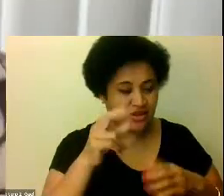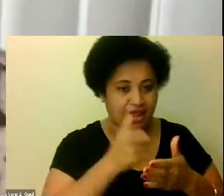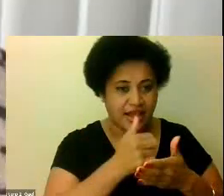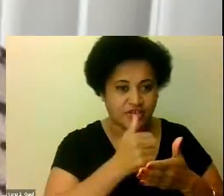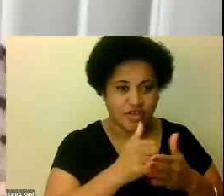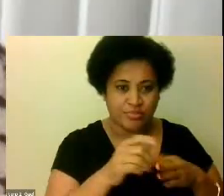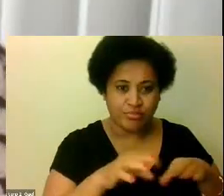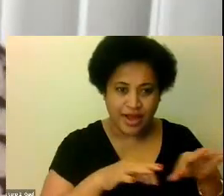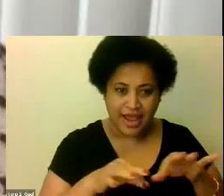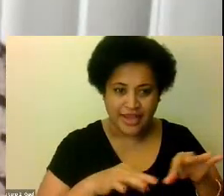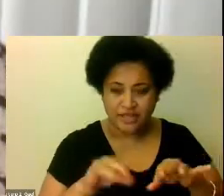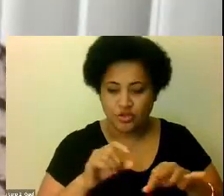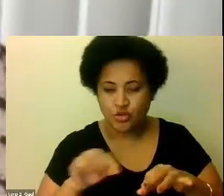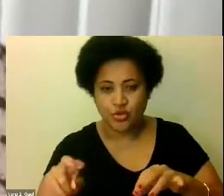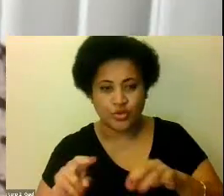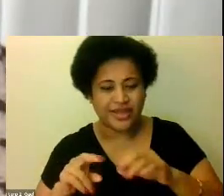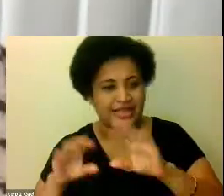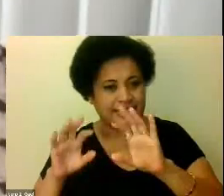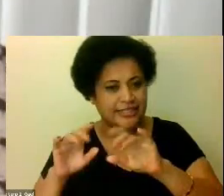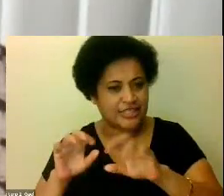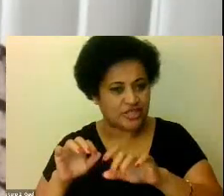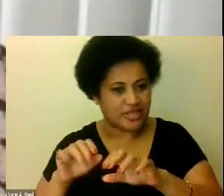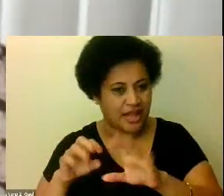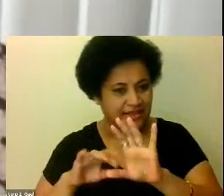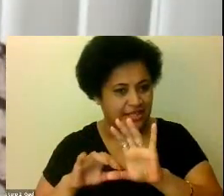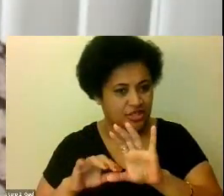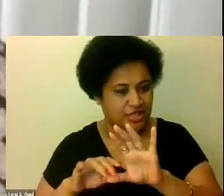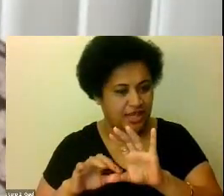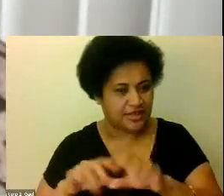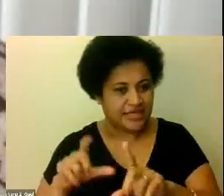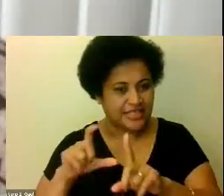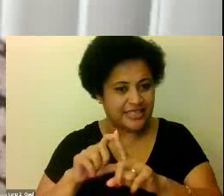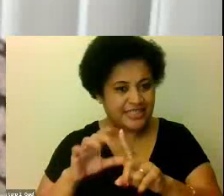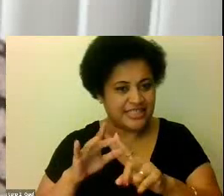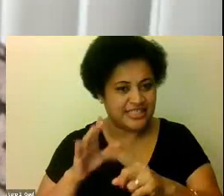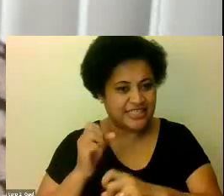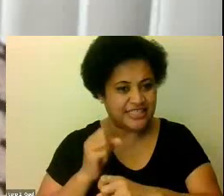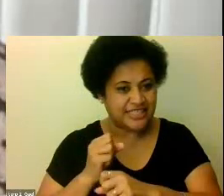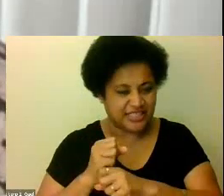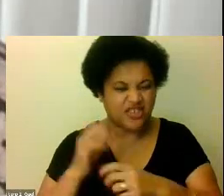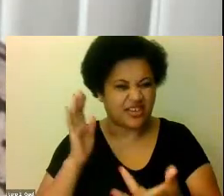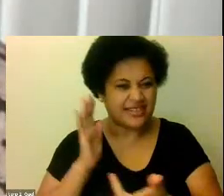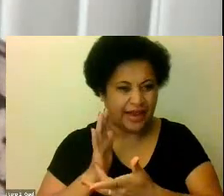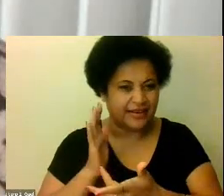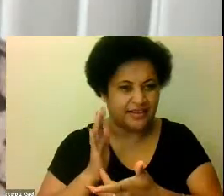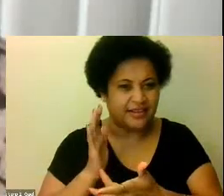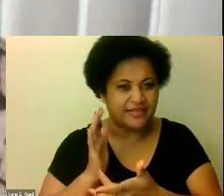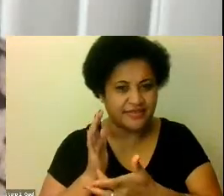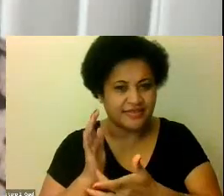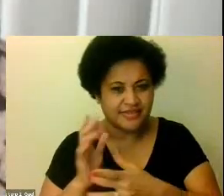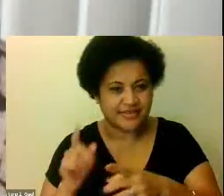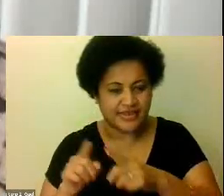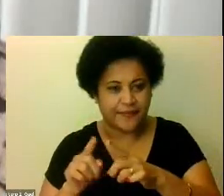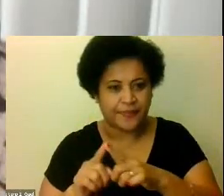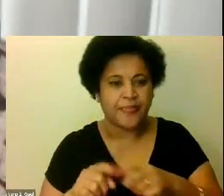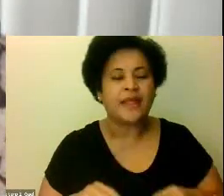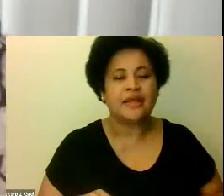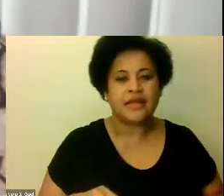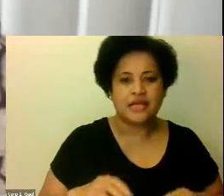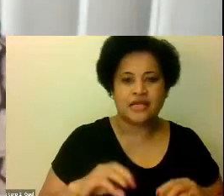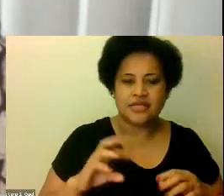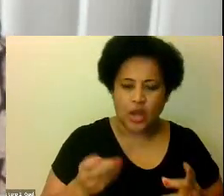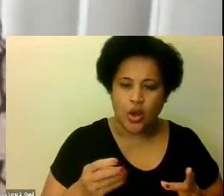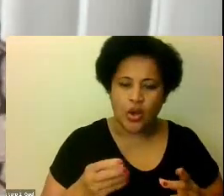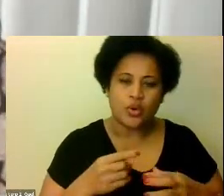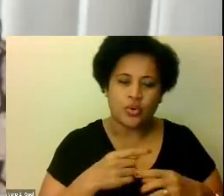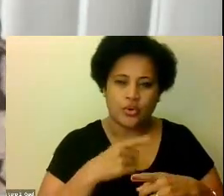issues, when they're developing their national action plans, their strategy document, are they really looking at what is it going to be, what are